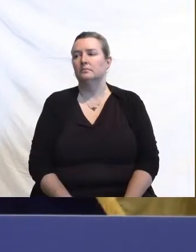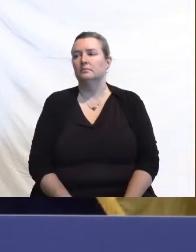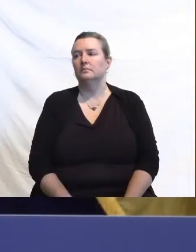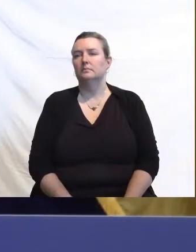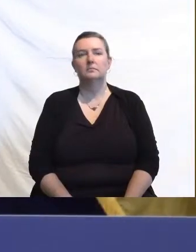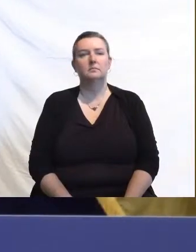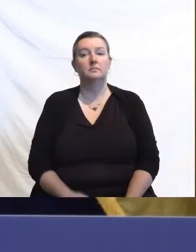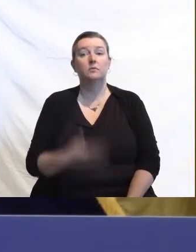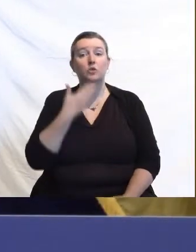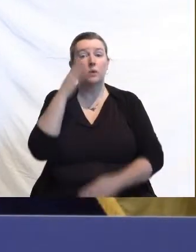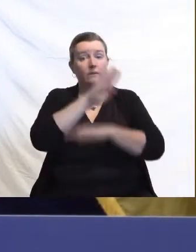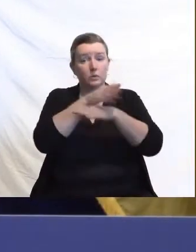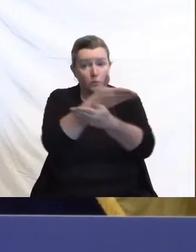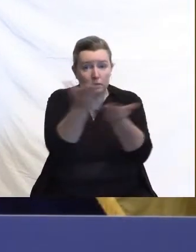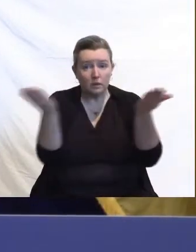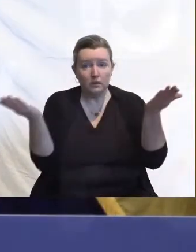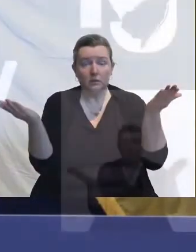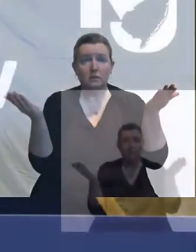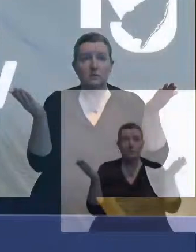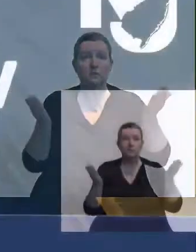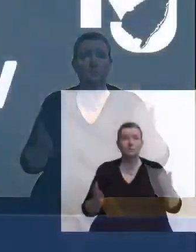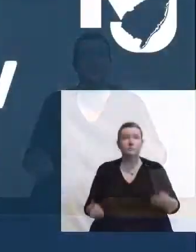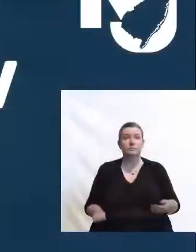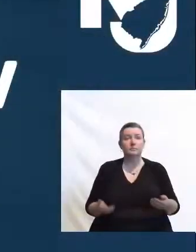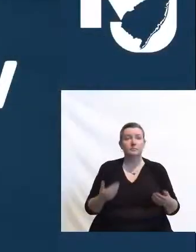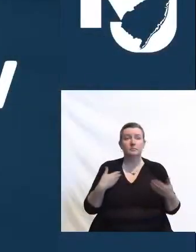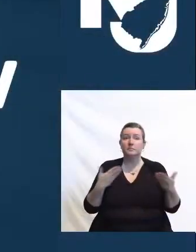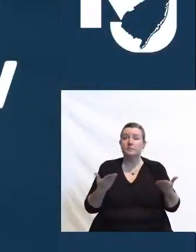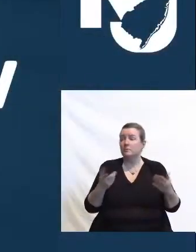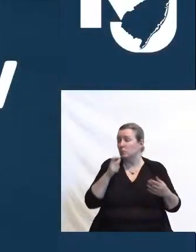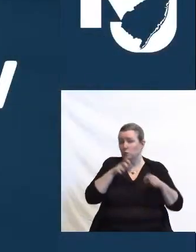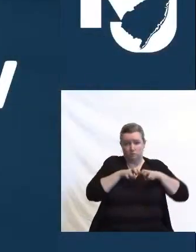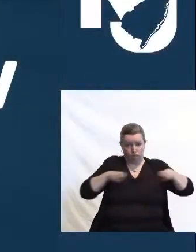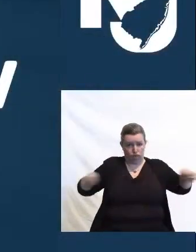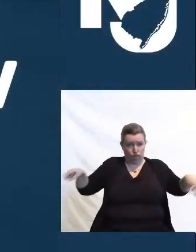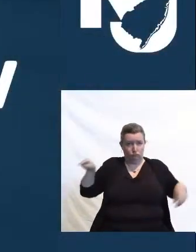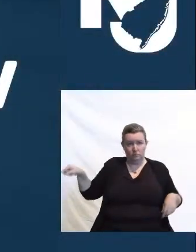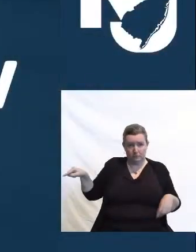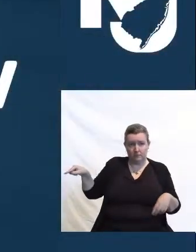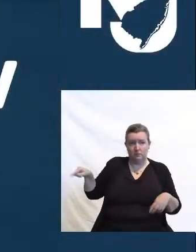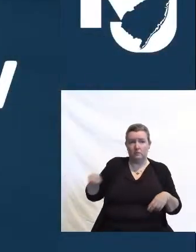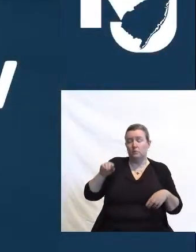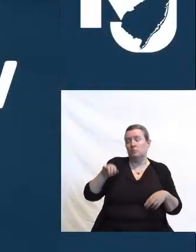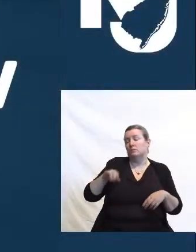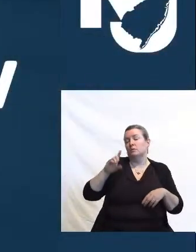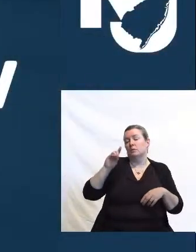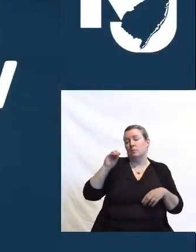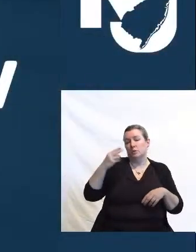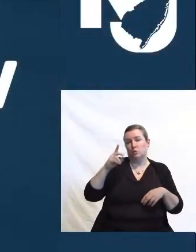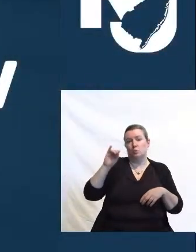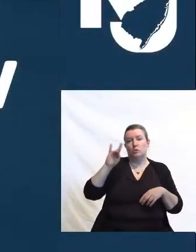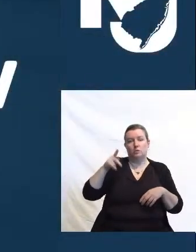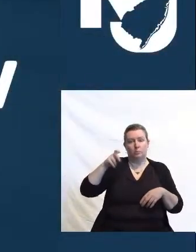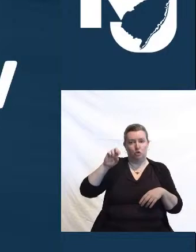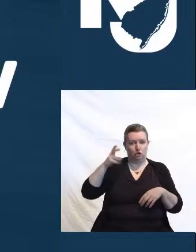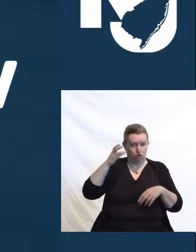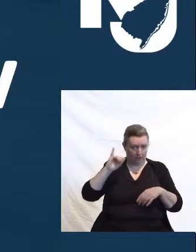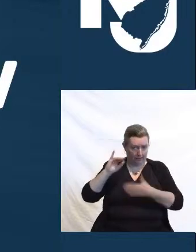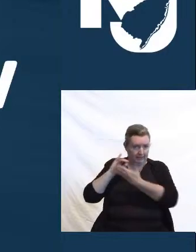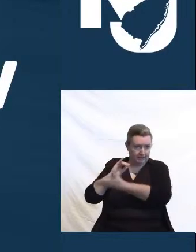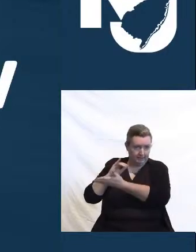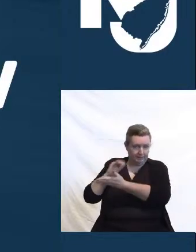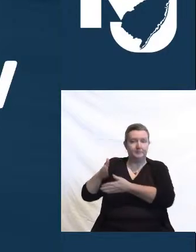Good afternoon. Joining me to my right is the woman who needs no introduction, the Commissioner of the Department of Health, Judy Persicelli. To her right, another